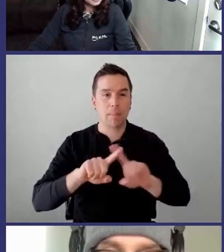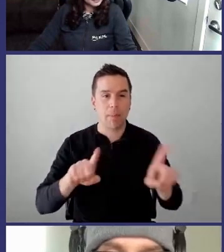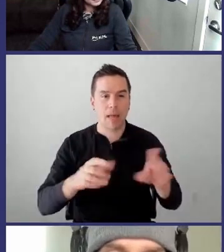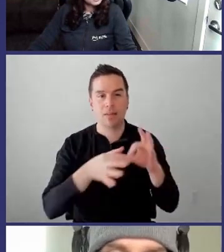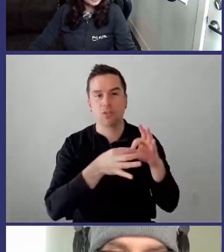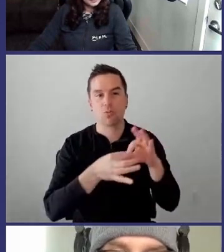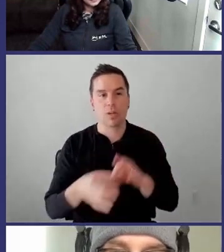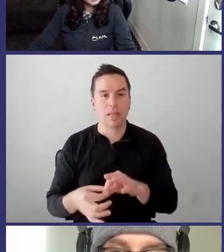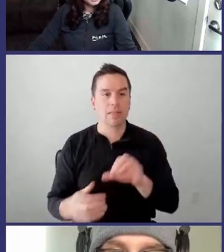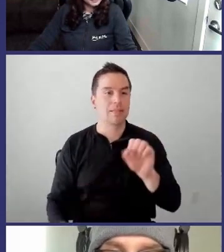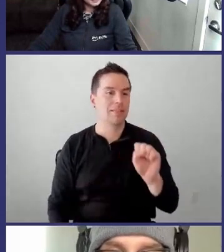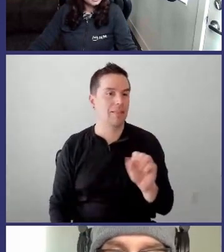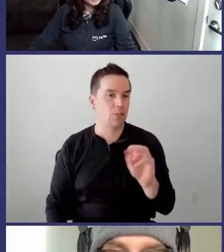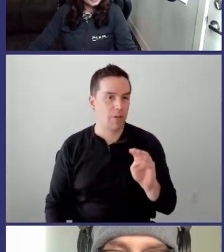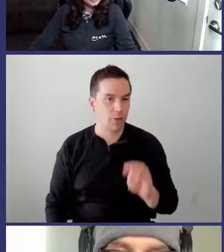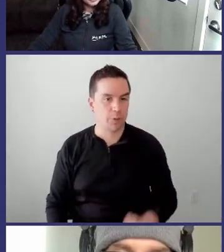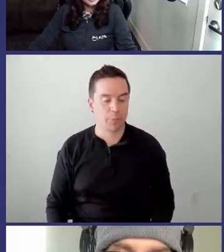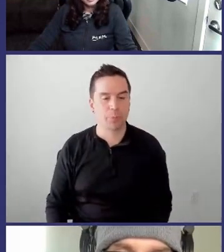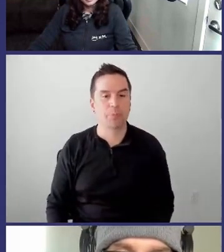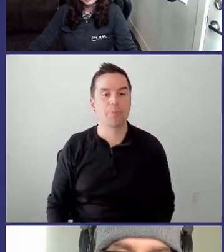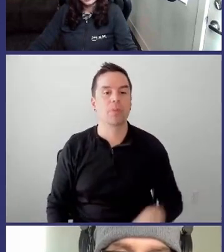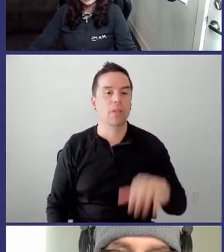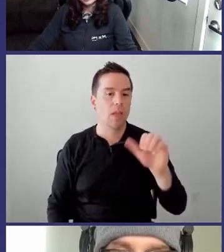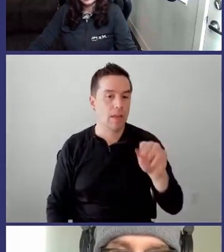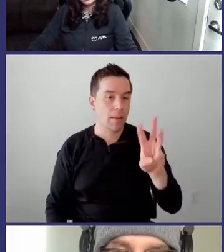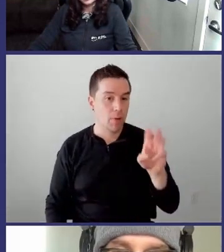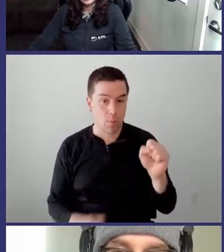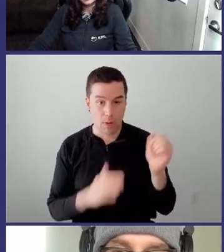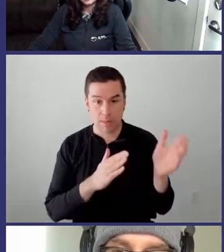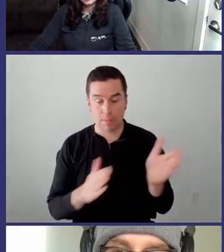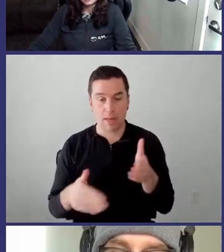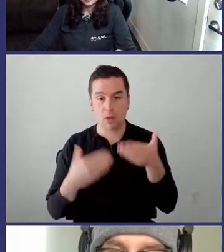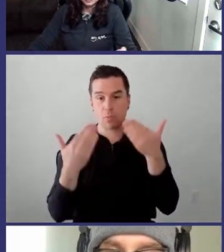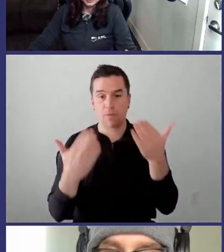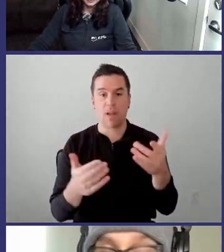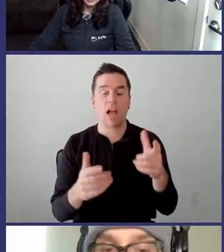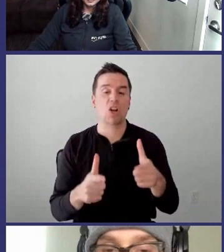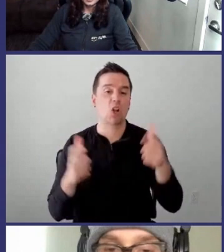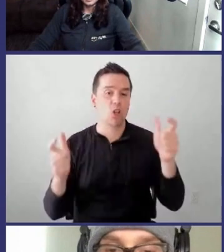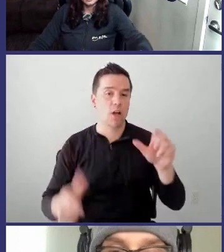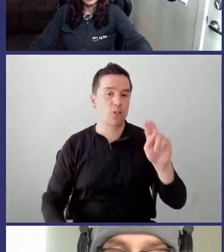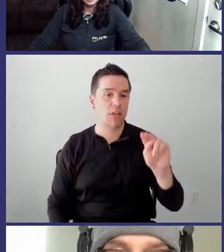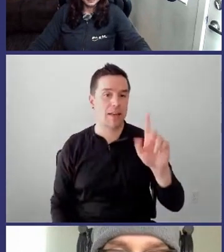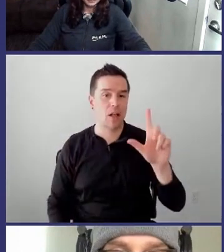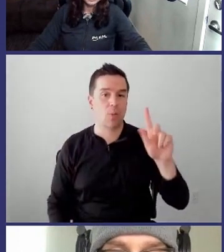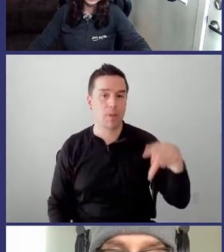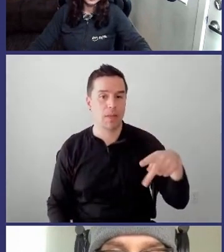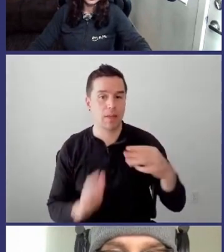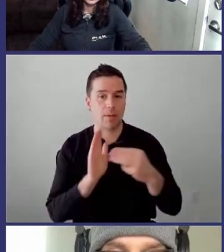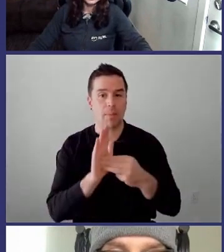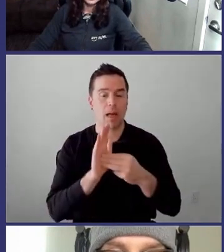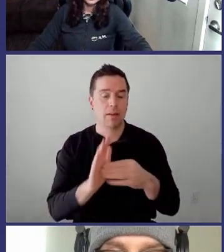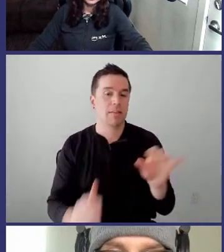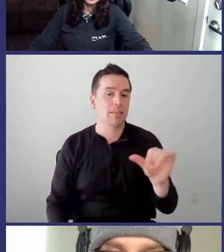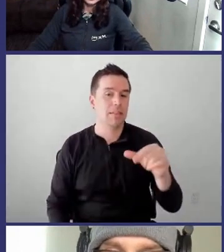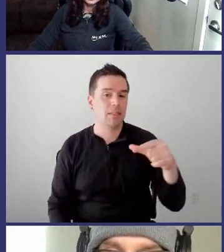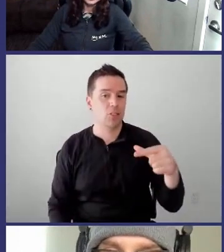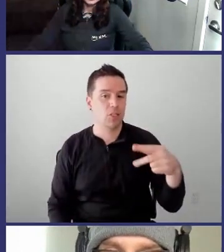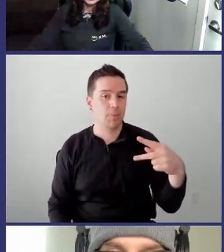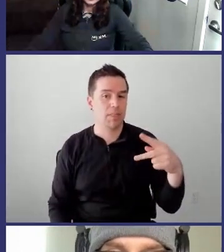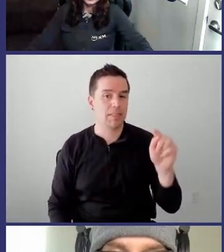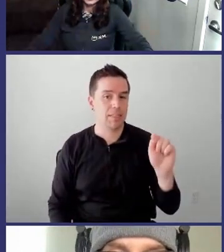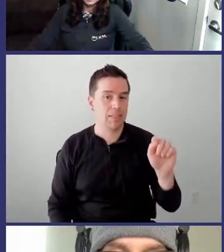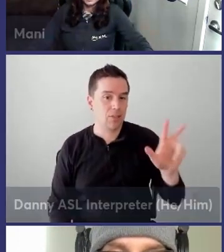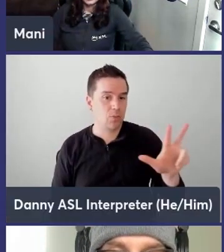to SageMaker. Is AWS planning on providing large NLP models like GPT-3 to build on and fine